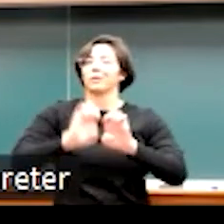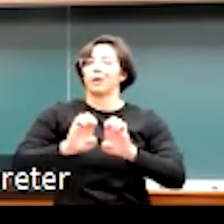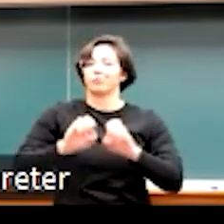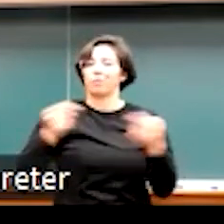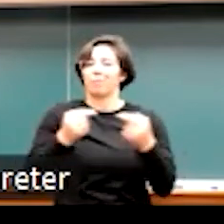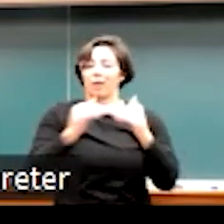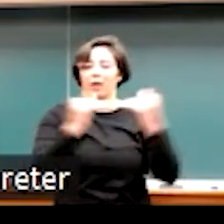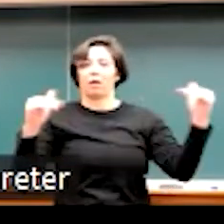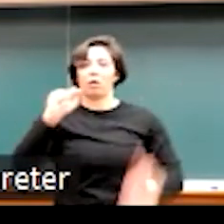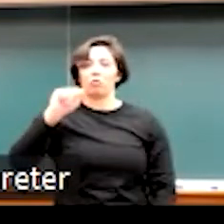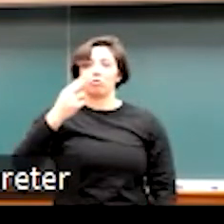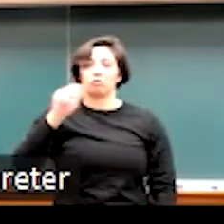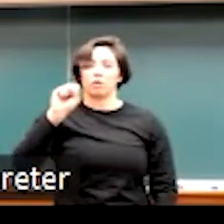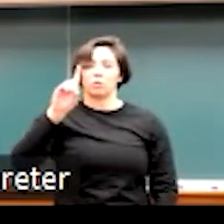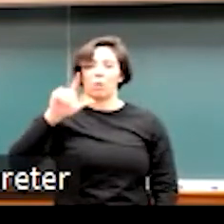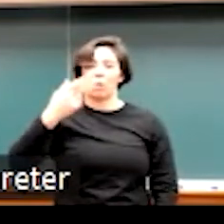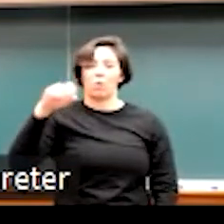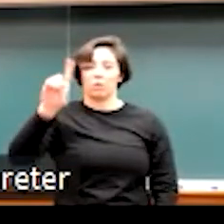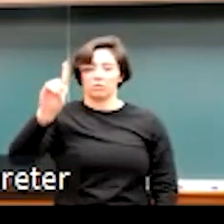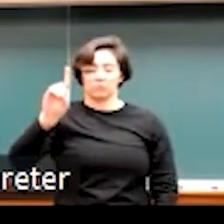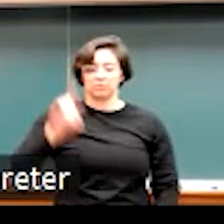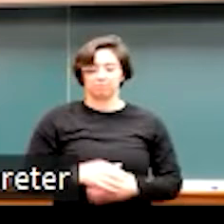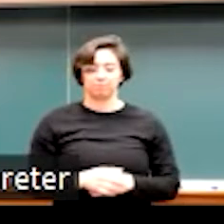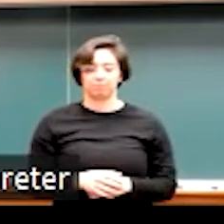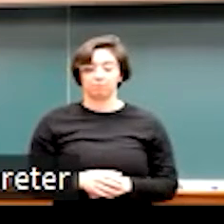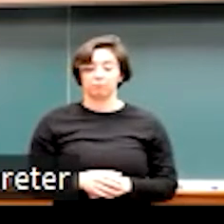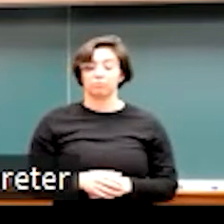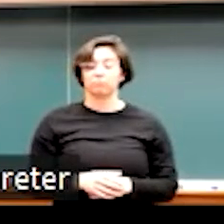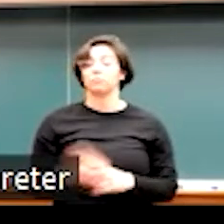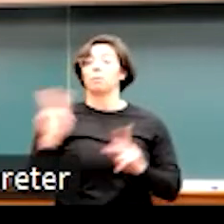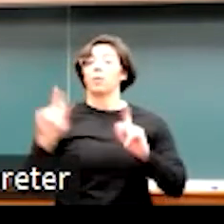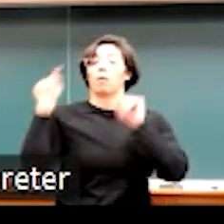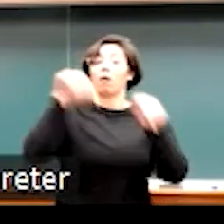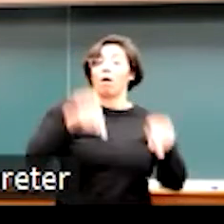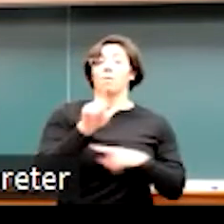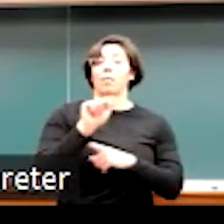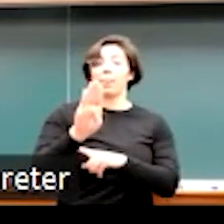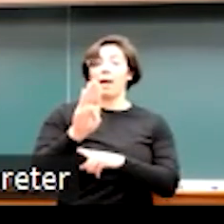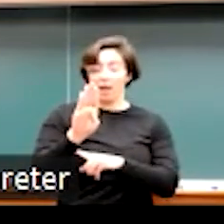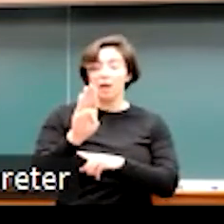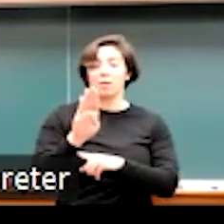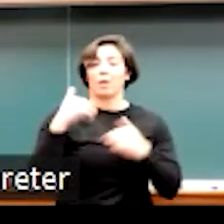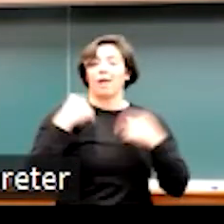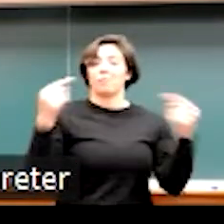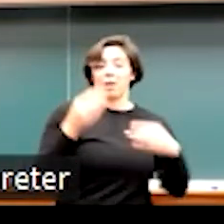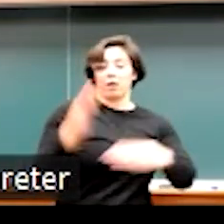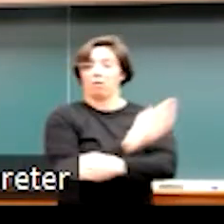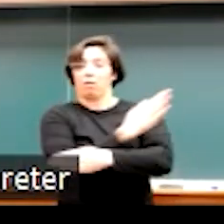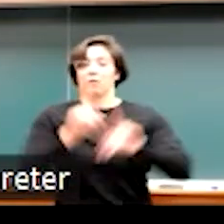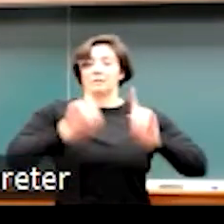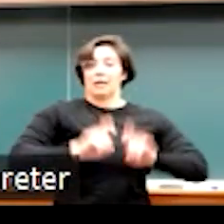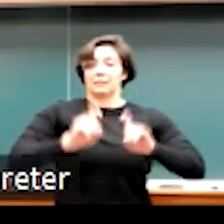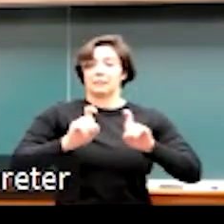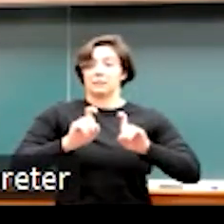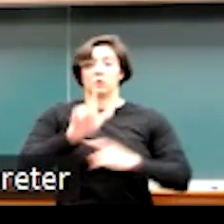pain threshold. So we did this, and then we keep them in the lab for about 2 hours and do a pain threshold test, and